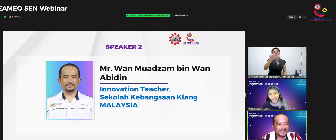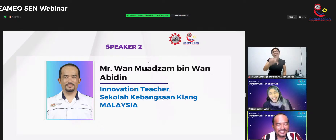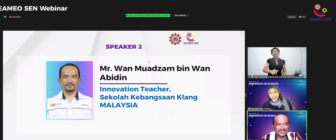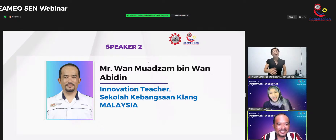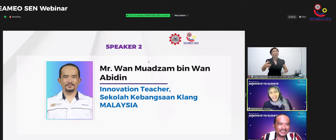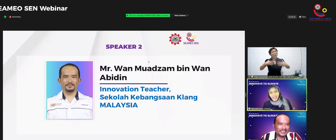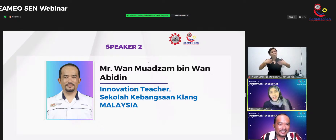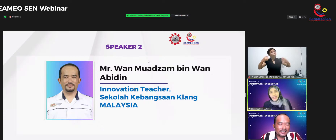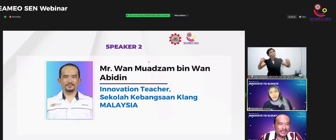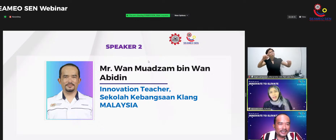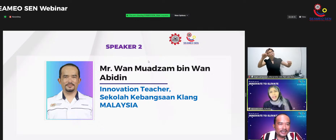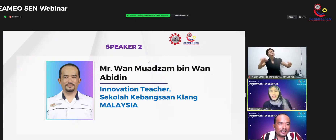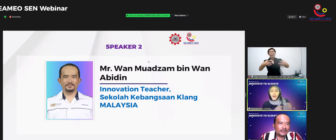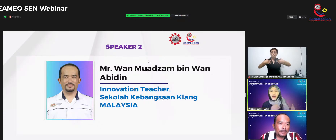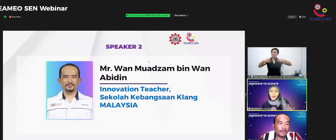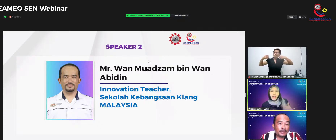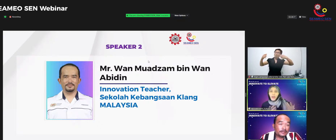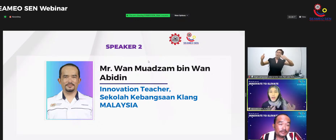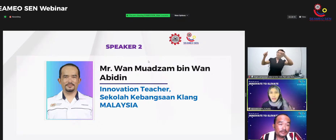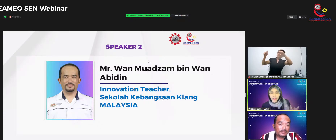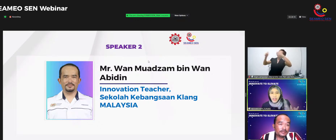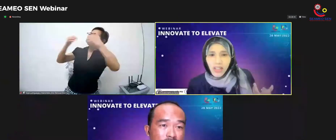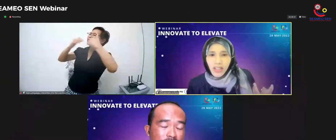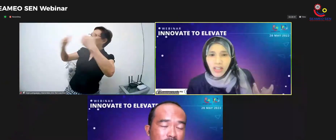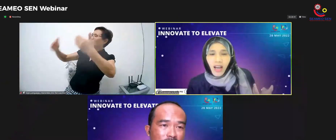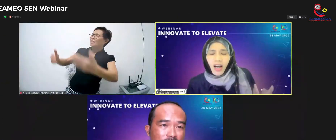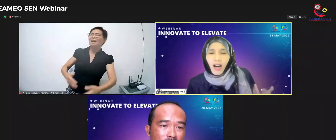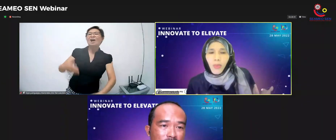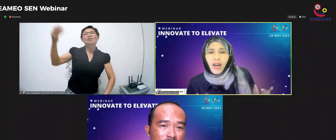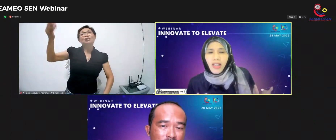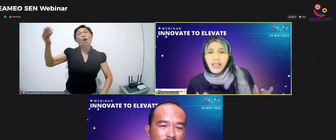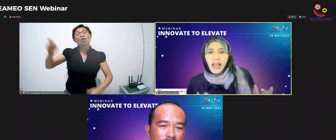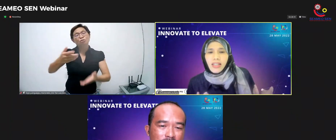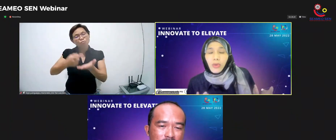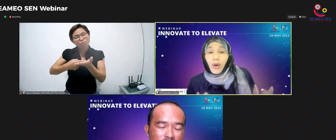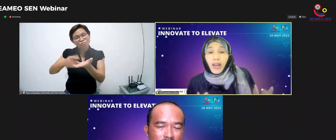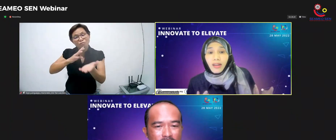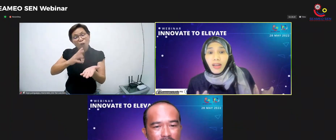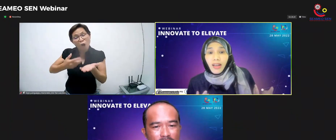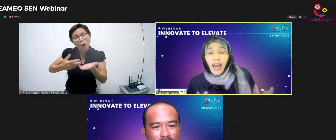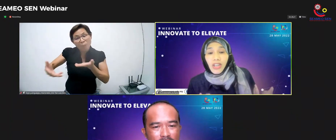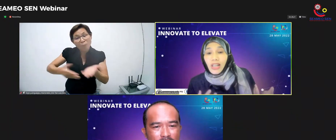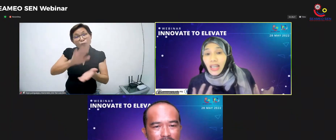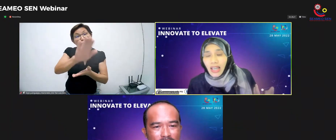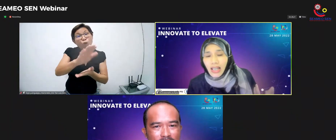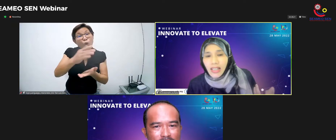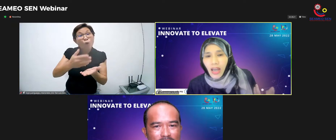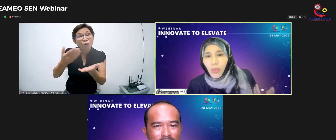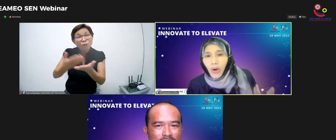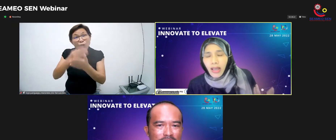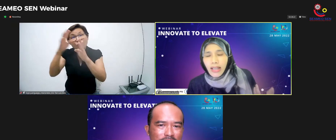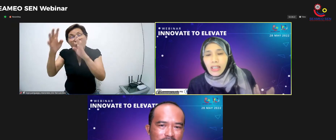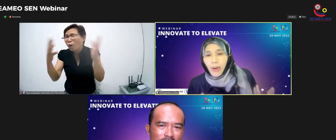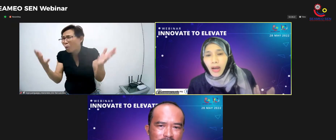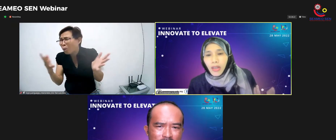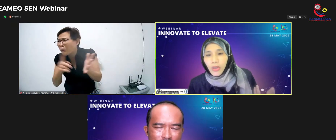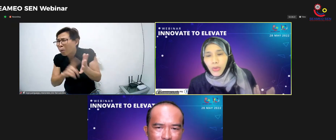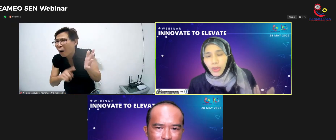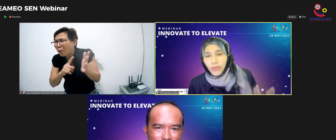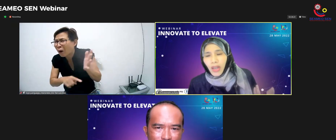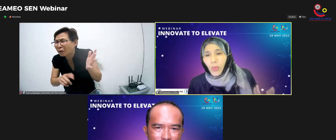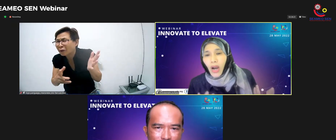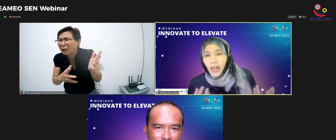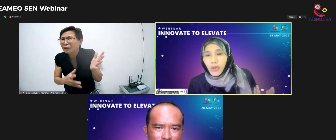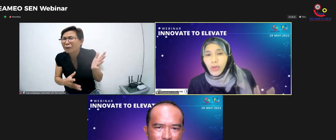you. Okay, Cikgu Azam, let us talk about your innovation. What it actually is and what inspired you